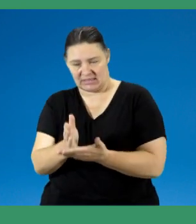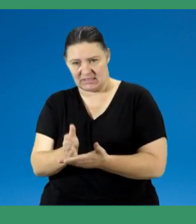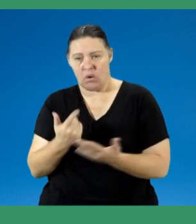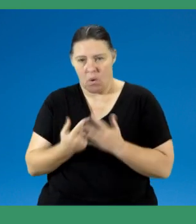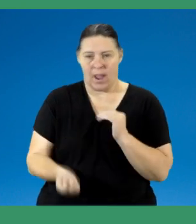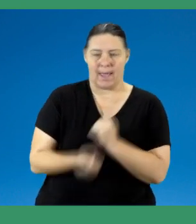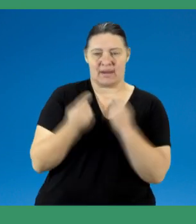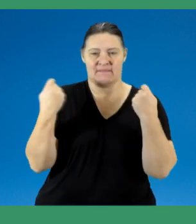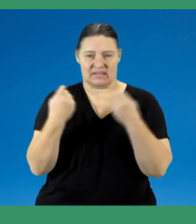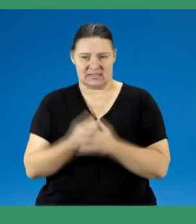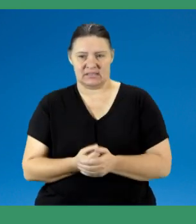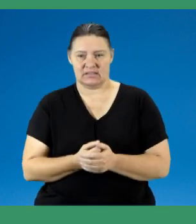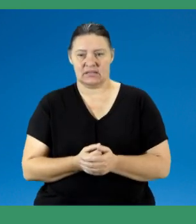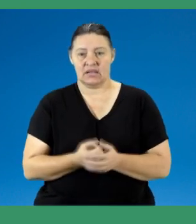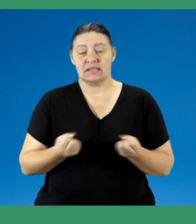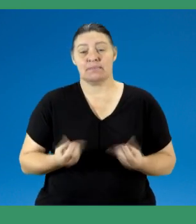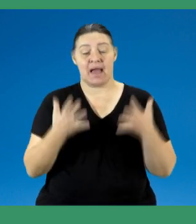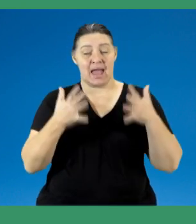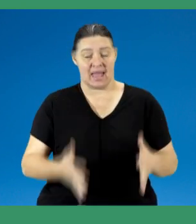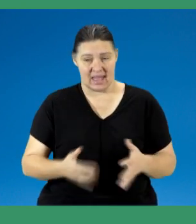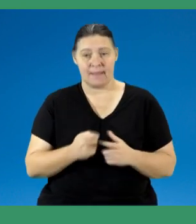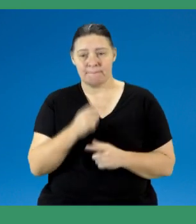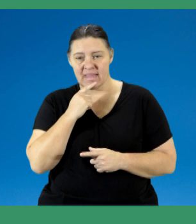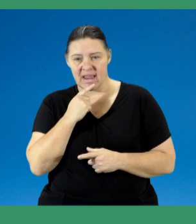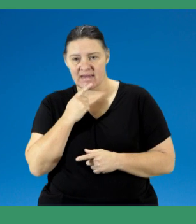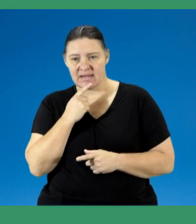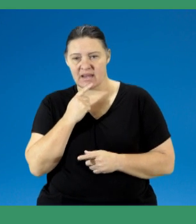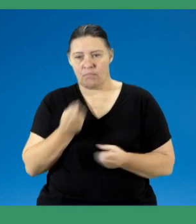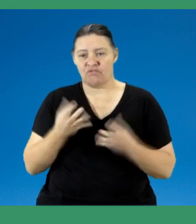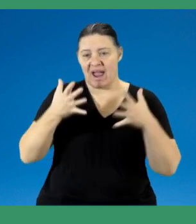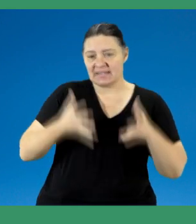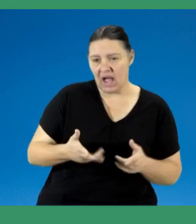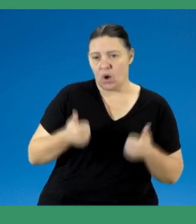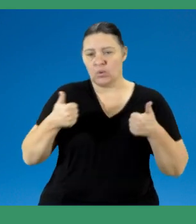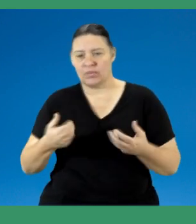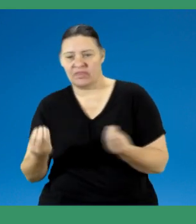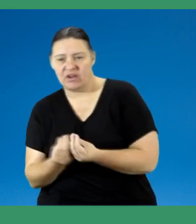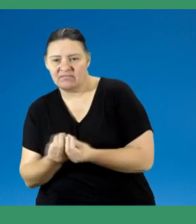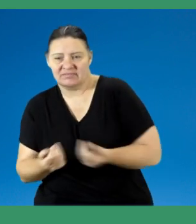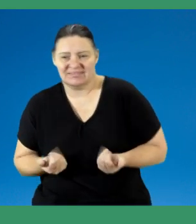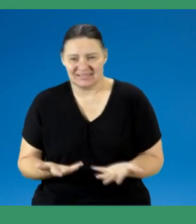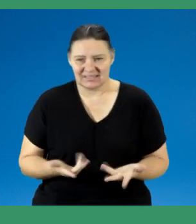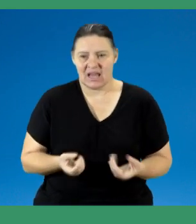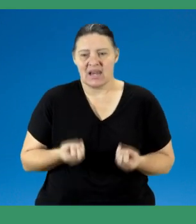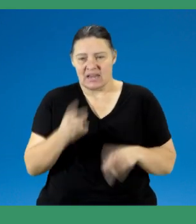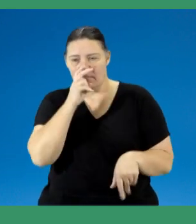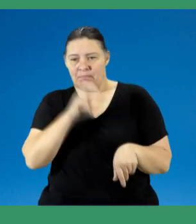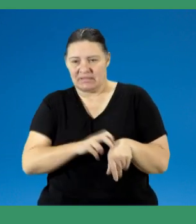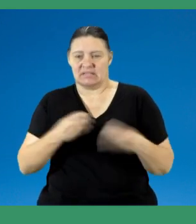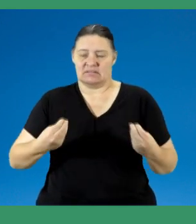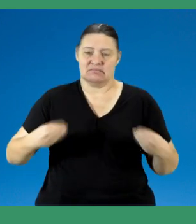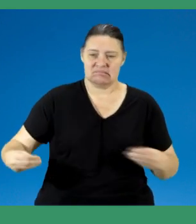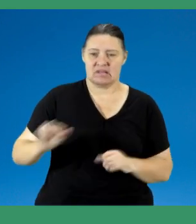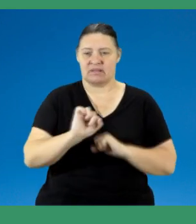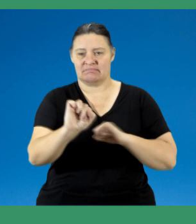events. Then we have suppliers, providers of goods and services needed by a business for their operations. Then we have